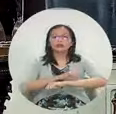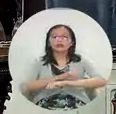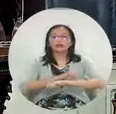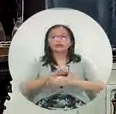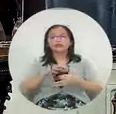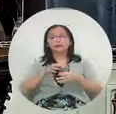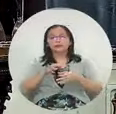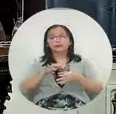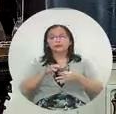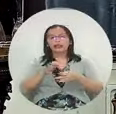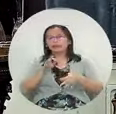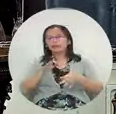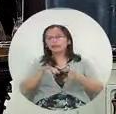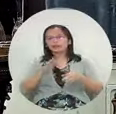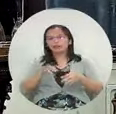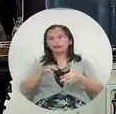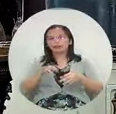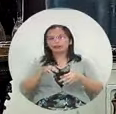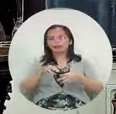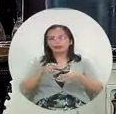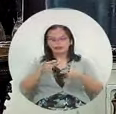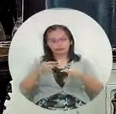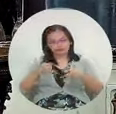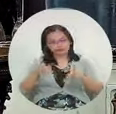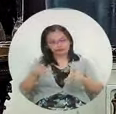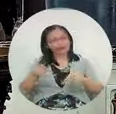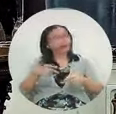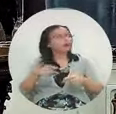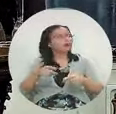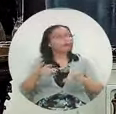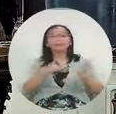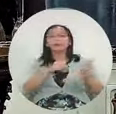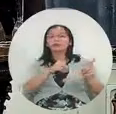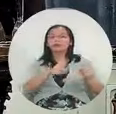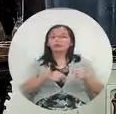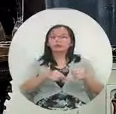Baili. Nga, inom to ba?